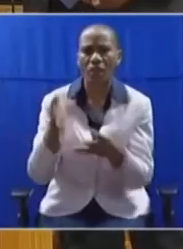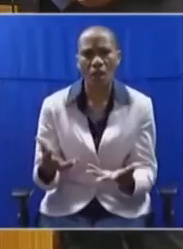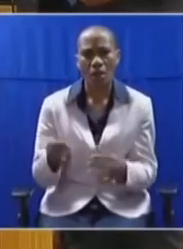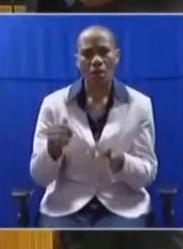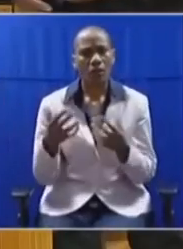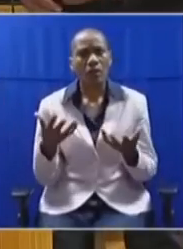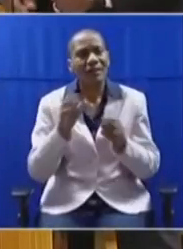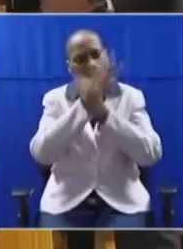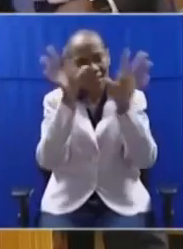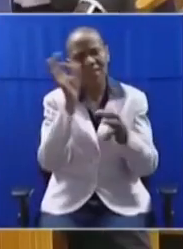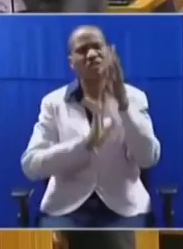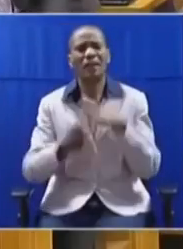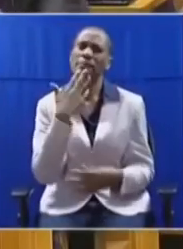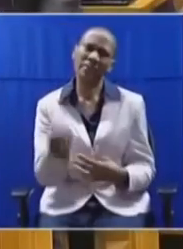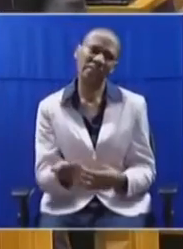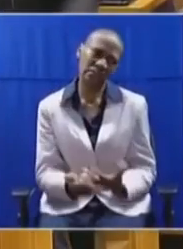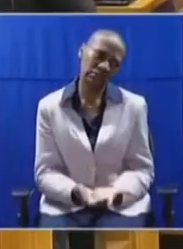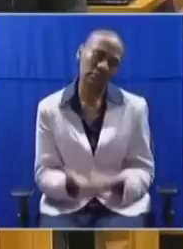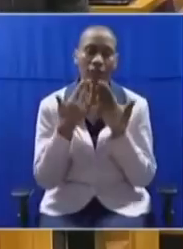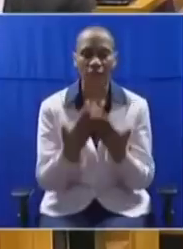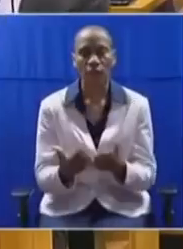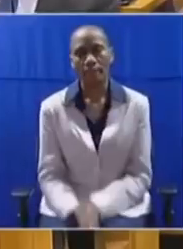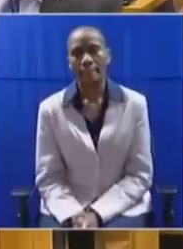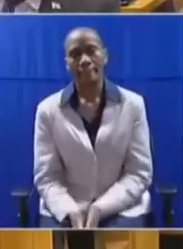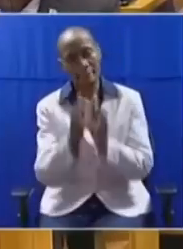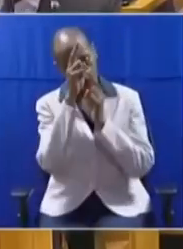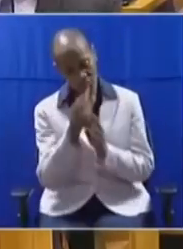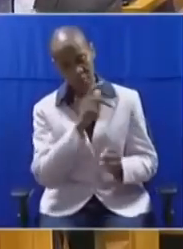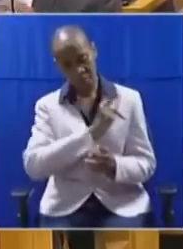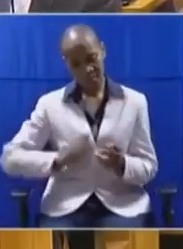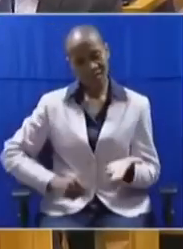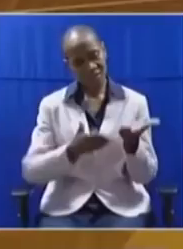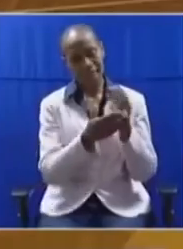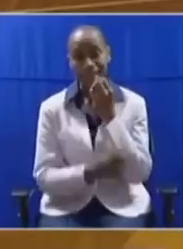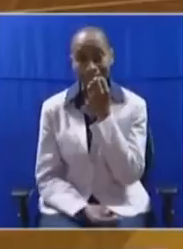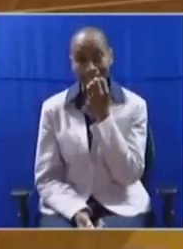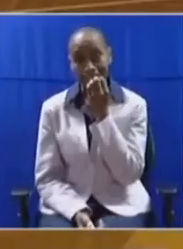South Africa? Thank you very much. The Honorable the President. Thank you.